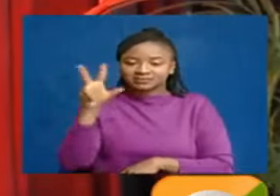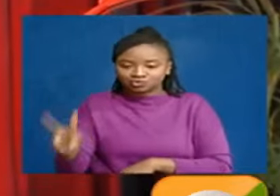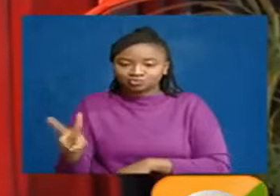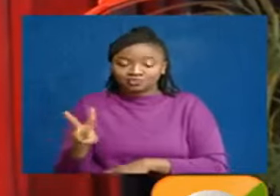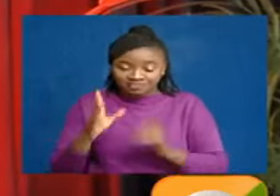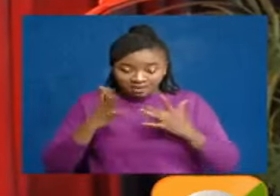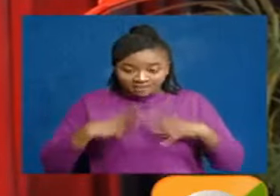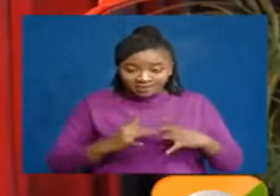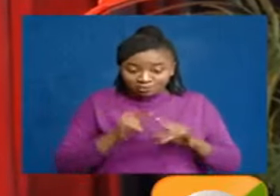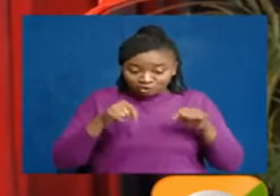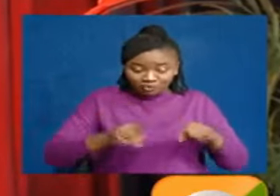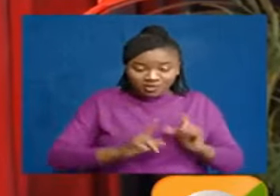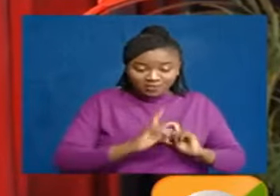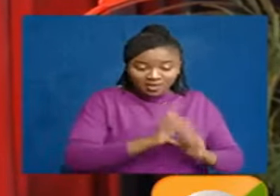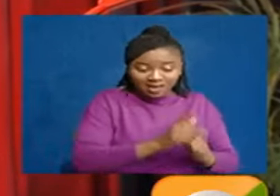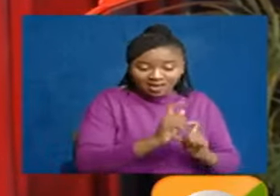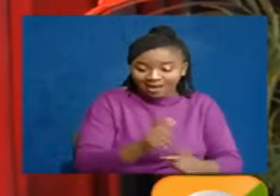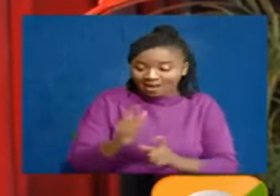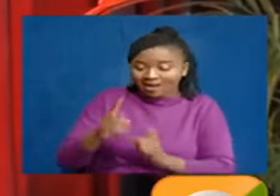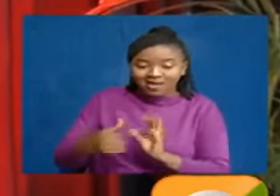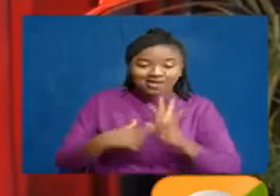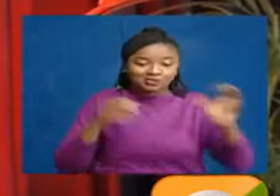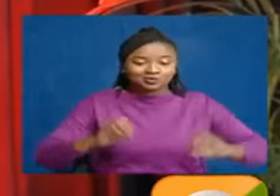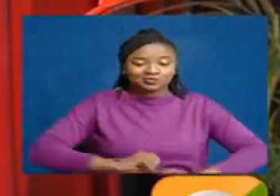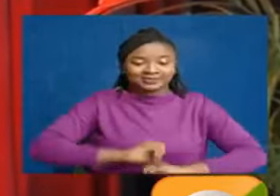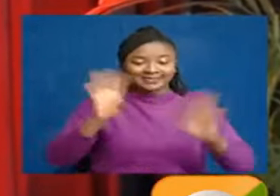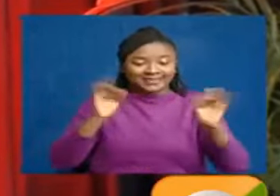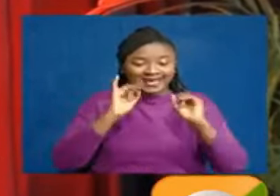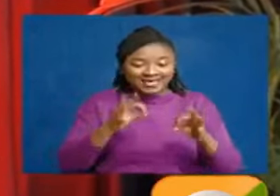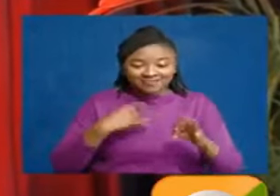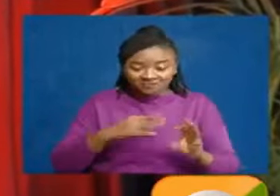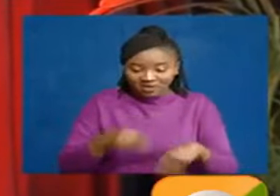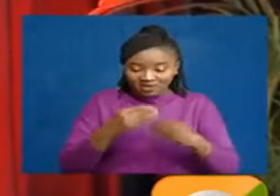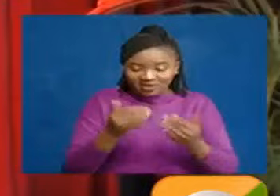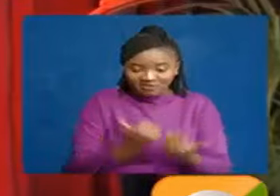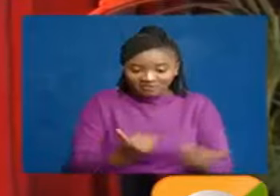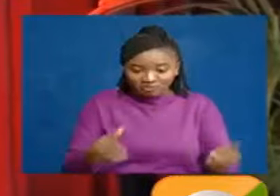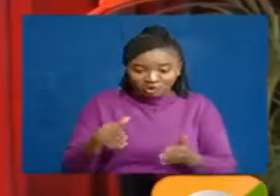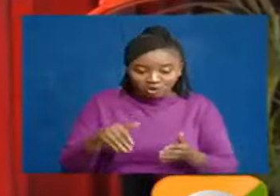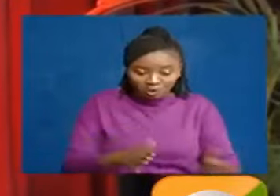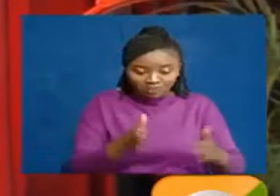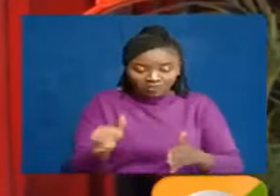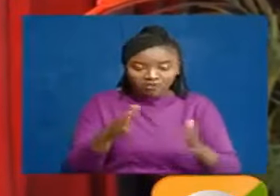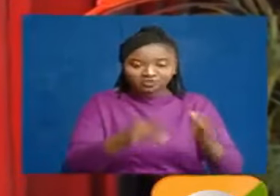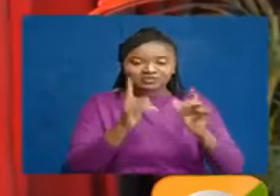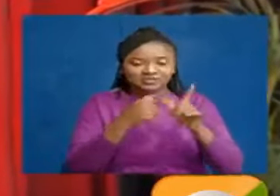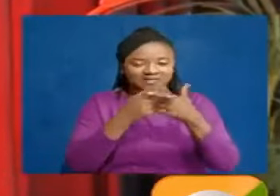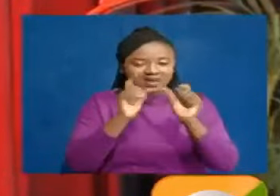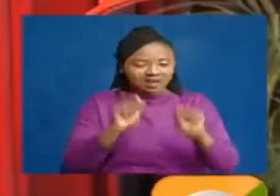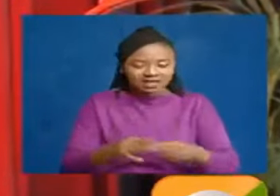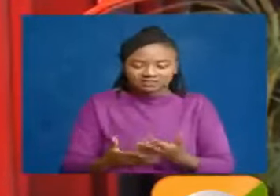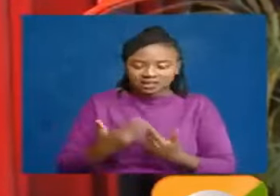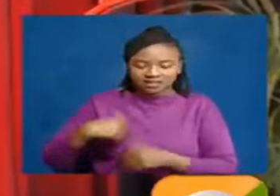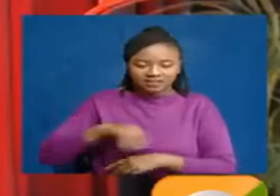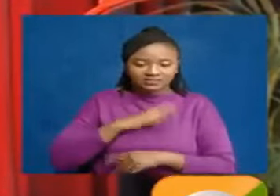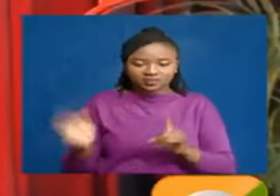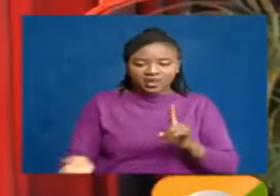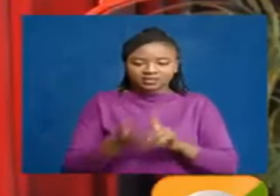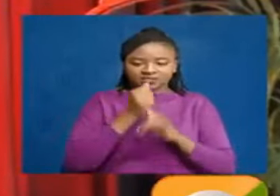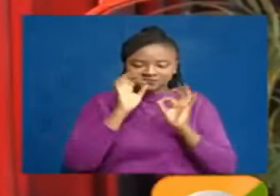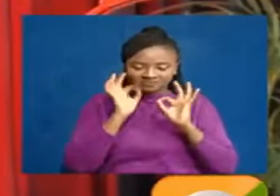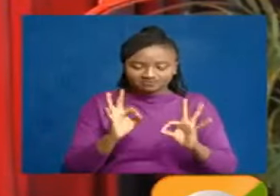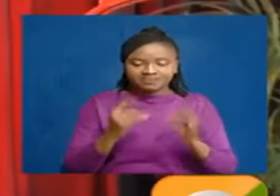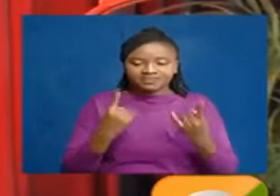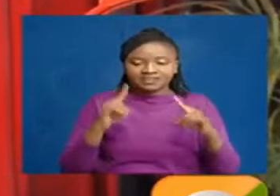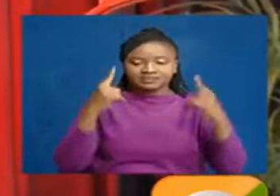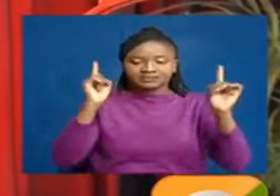be awarding today are confirmation that if we give children a chance, we will get better results for our community